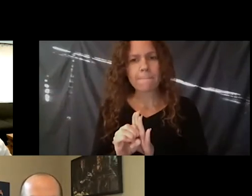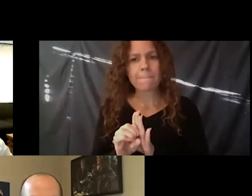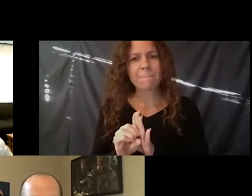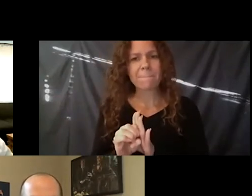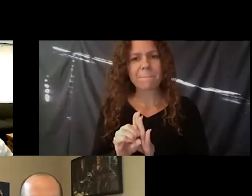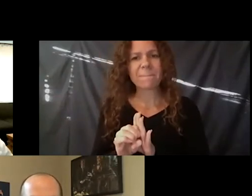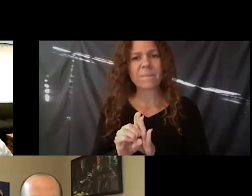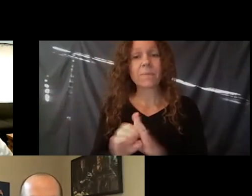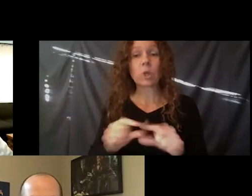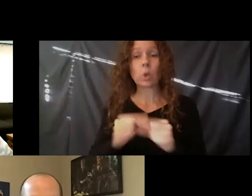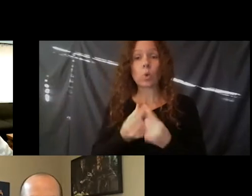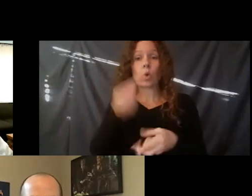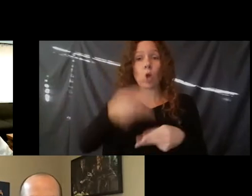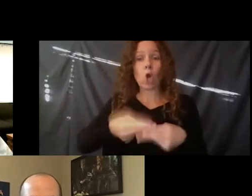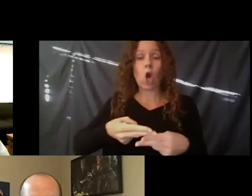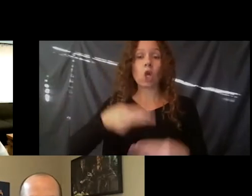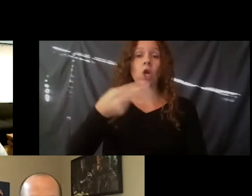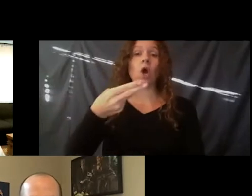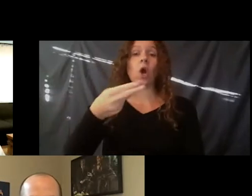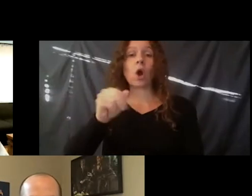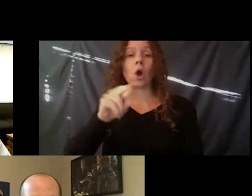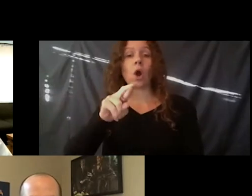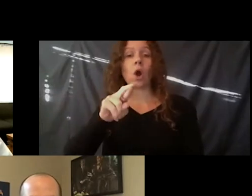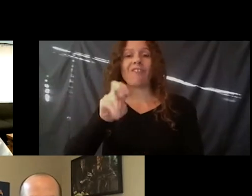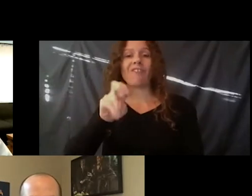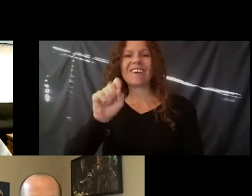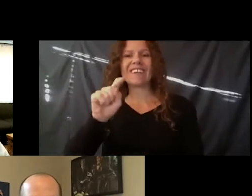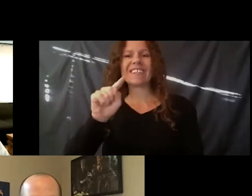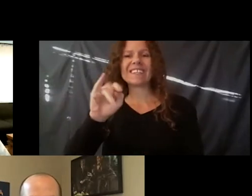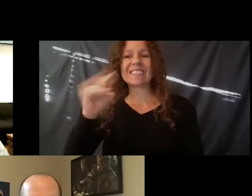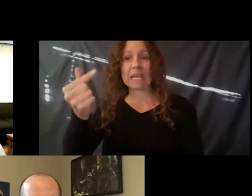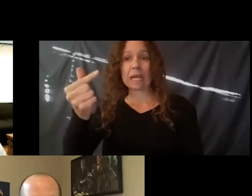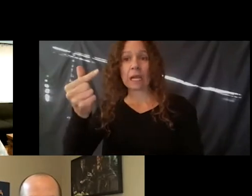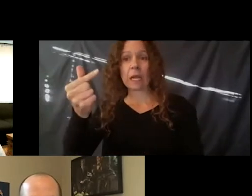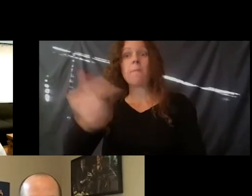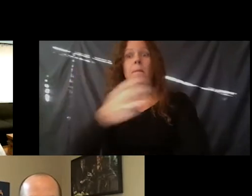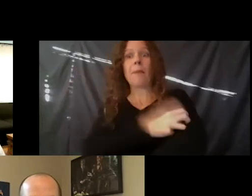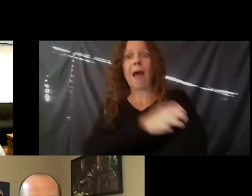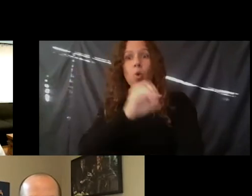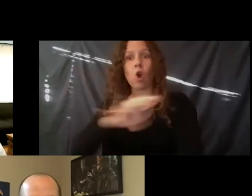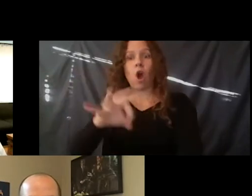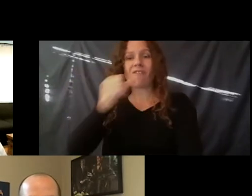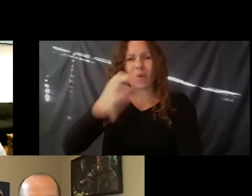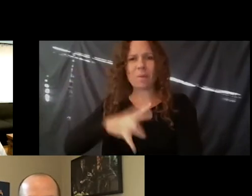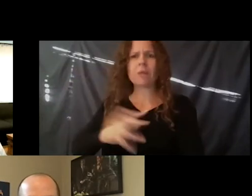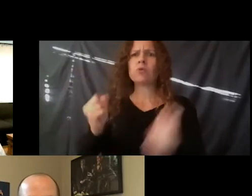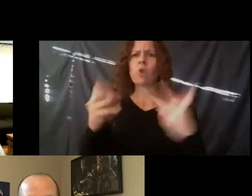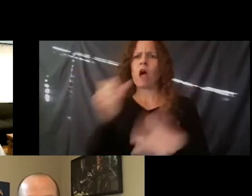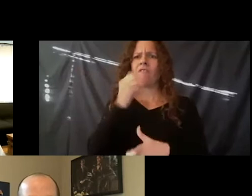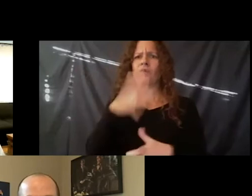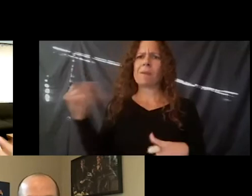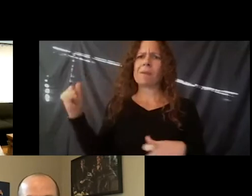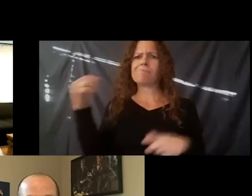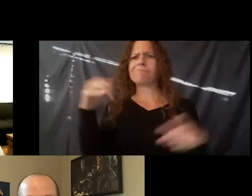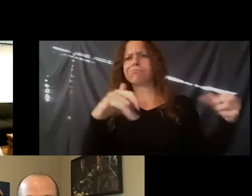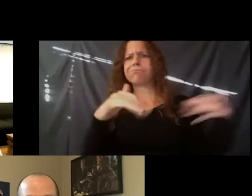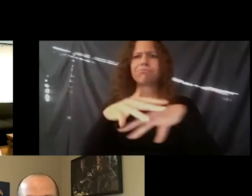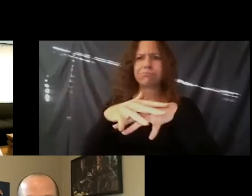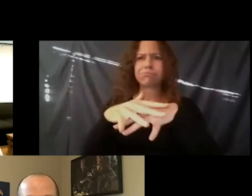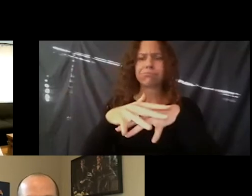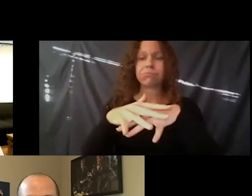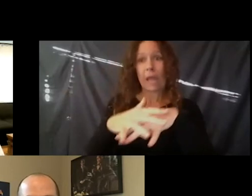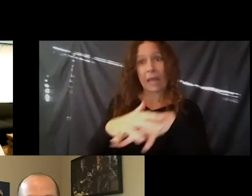a group called the Harnessing Power of Women that brought in a whole bunch of women that now actually got